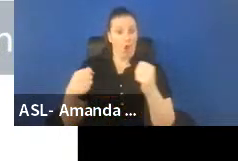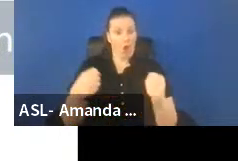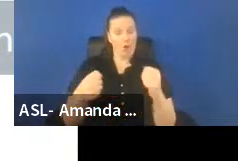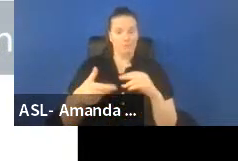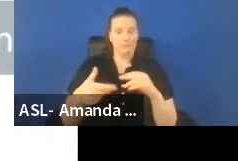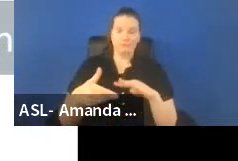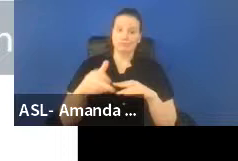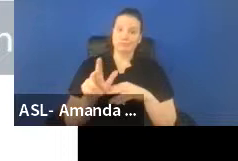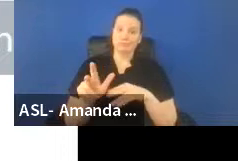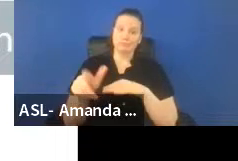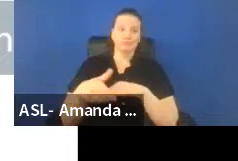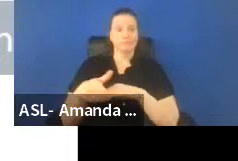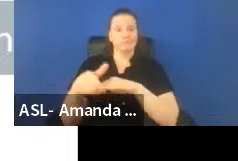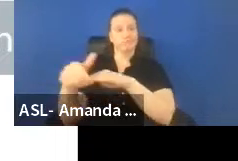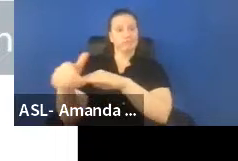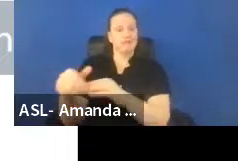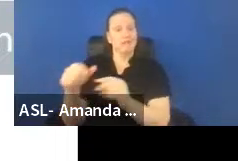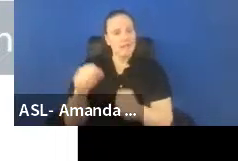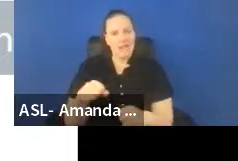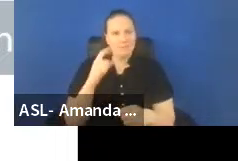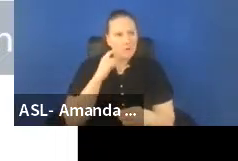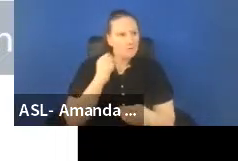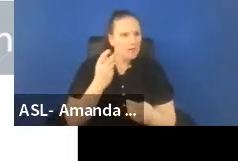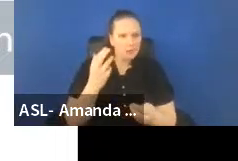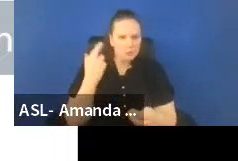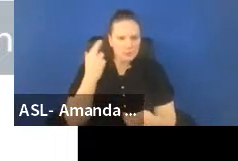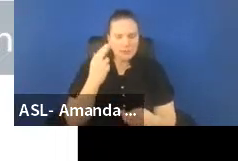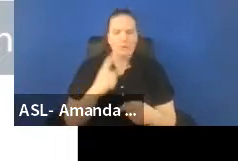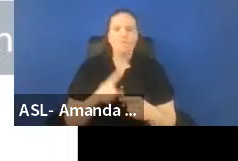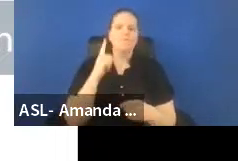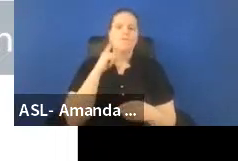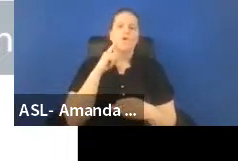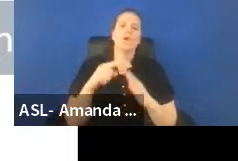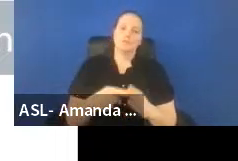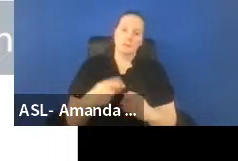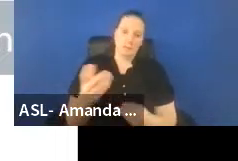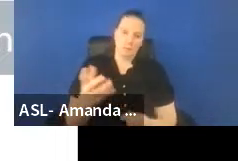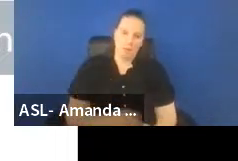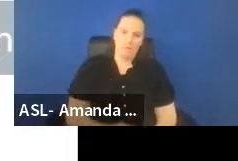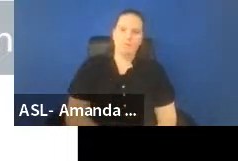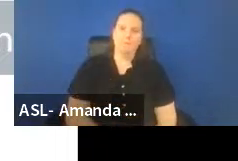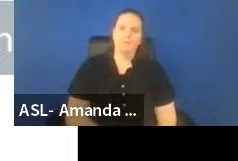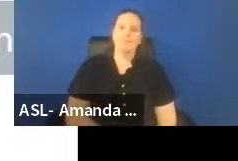towed for many reasons, but in one instance, for example, a